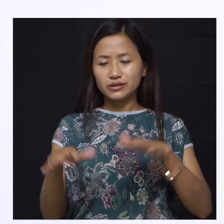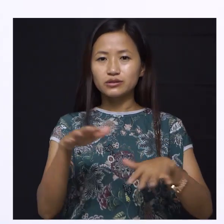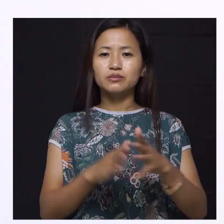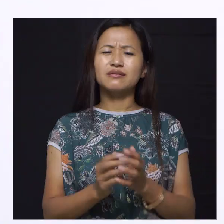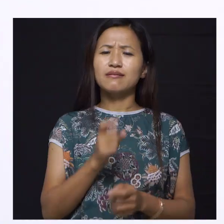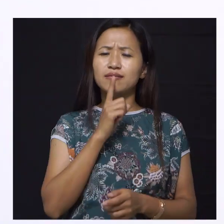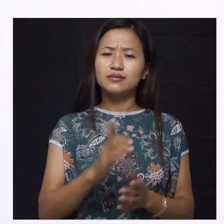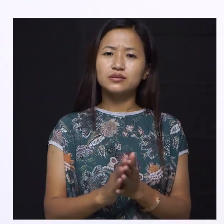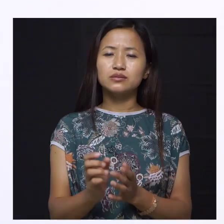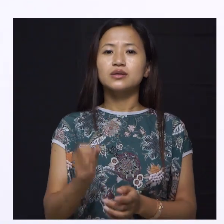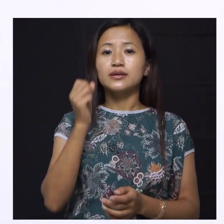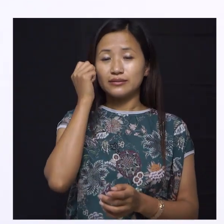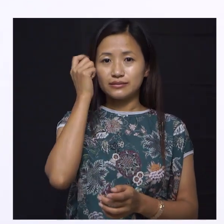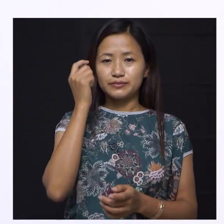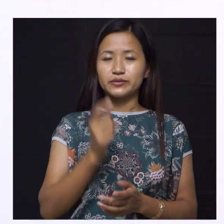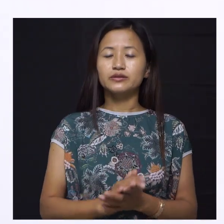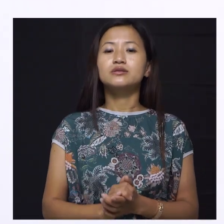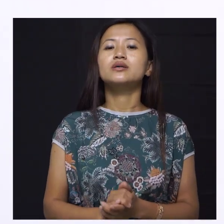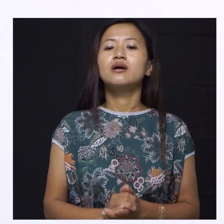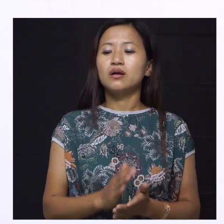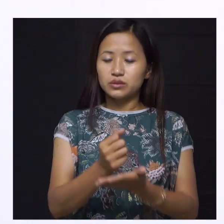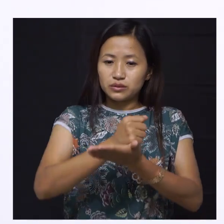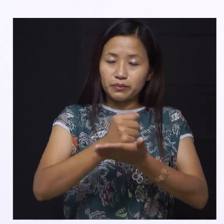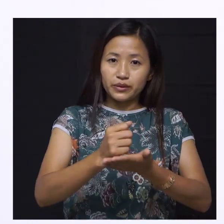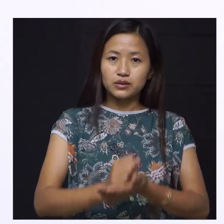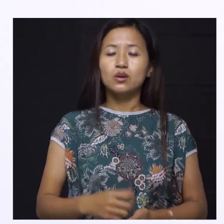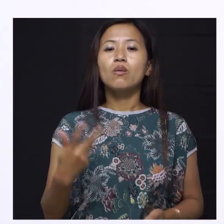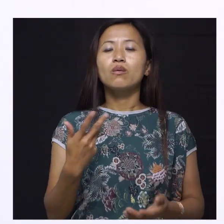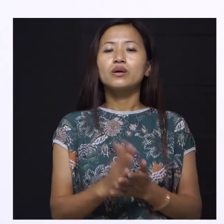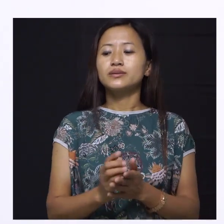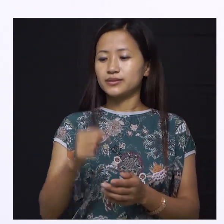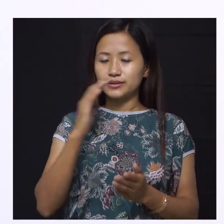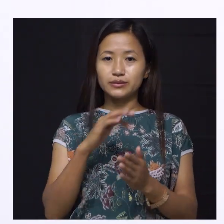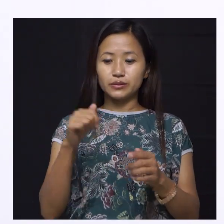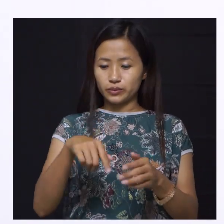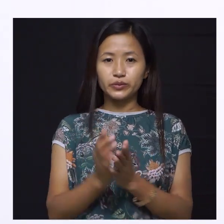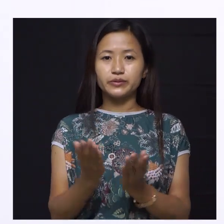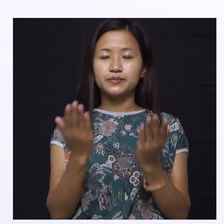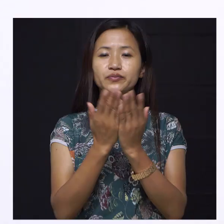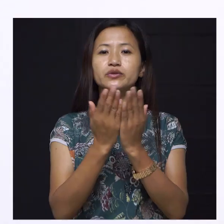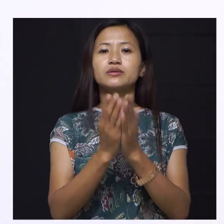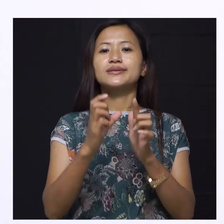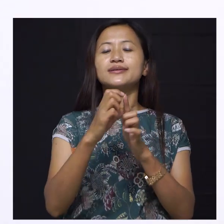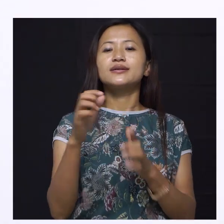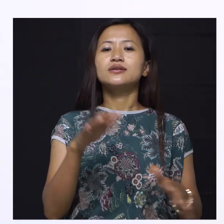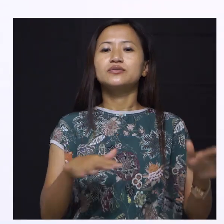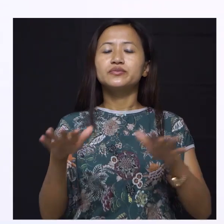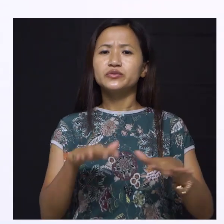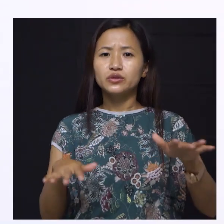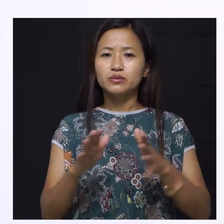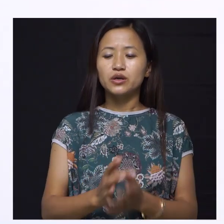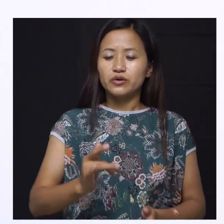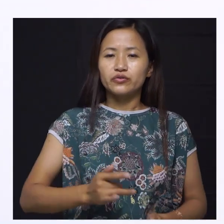and if you really know how to put it into practice, while reading a drama, what you see is you feel as if you are seeing